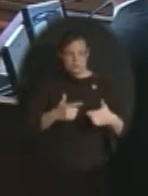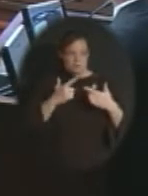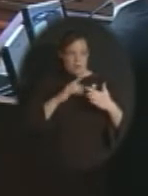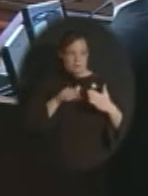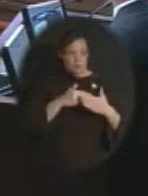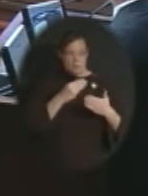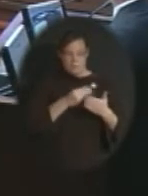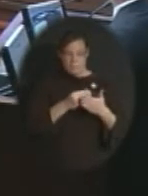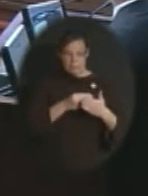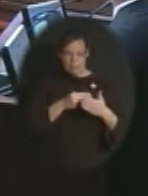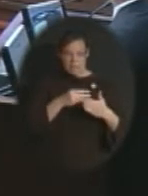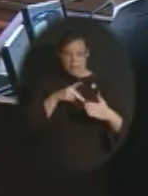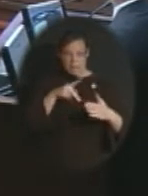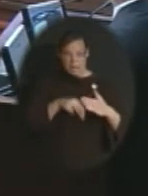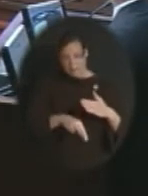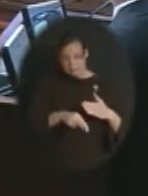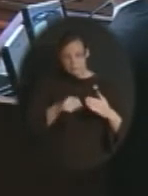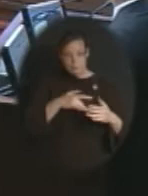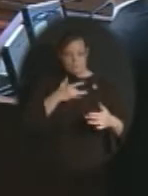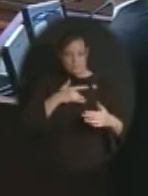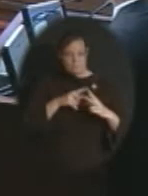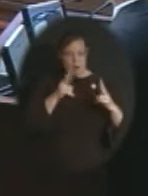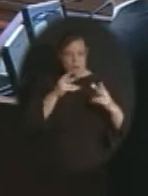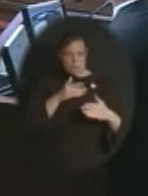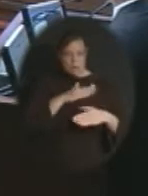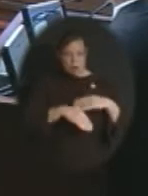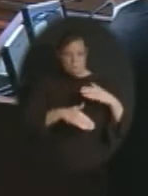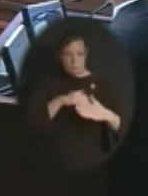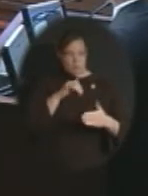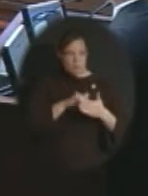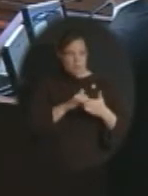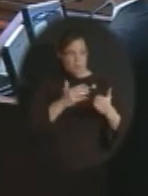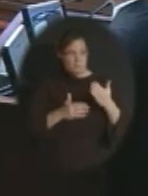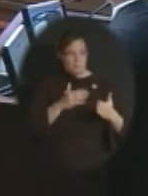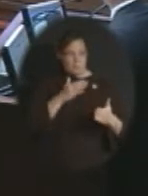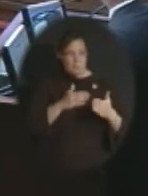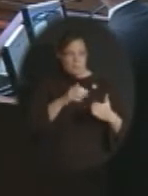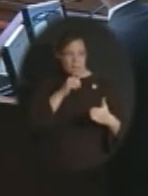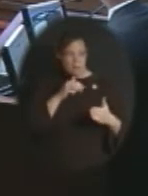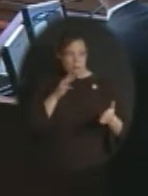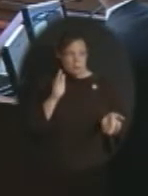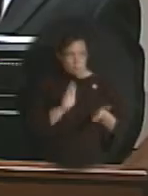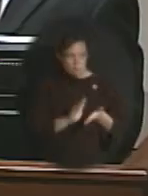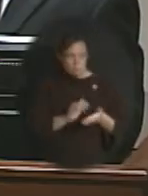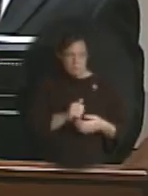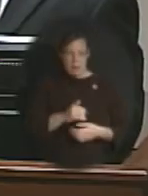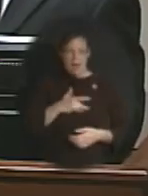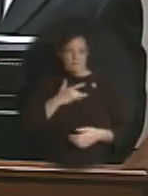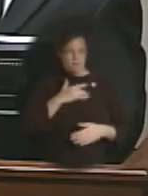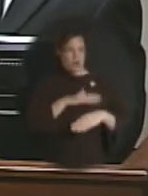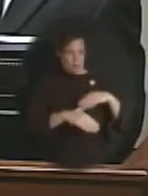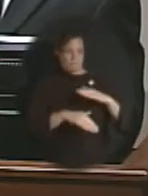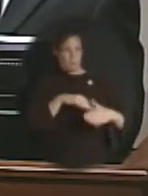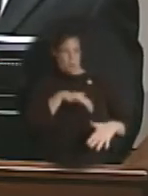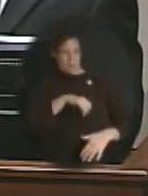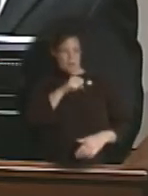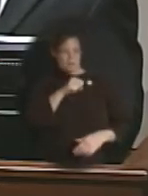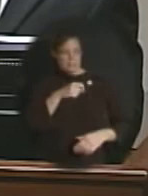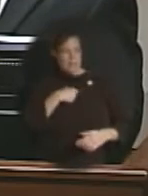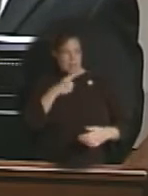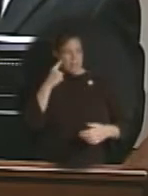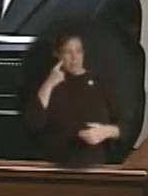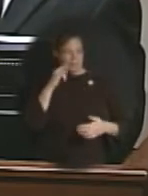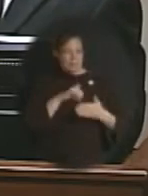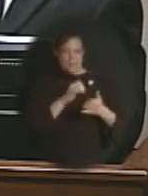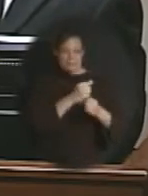the budget cuts, and we feel very comfortable that they probably aren't going to be touched. I feel comfortable. I believe